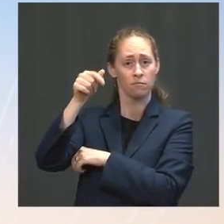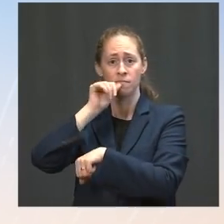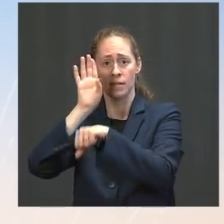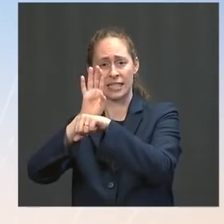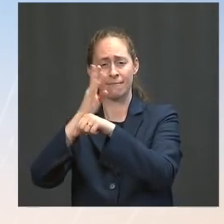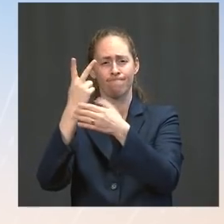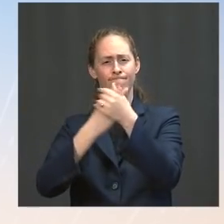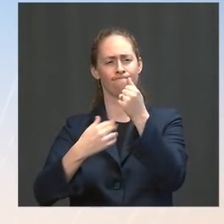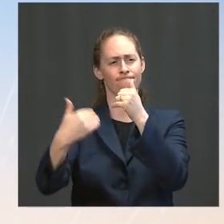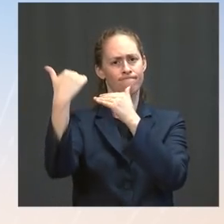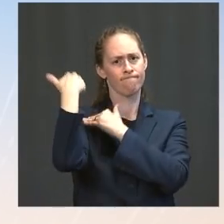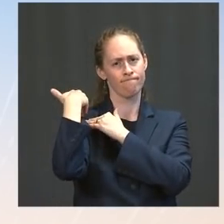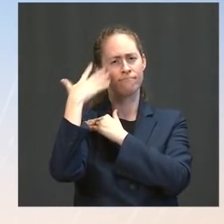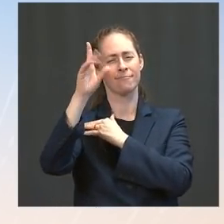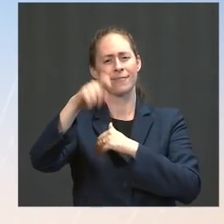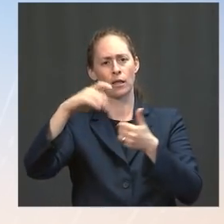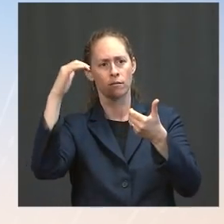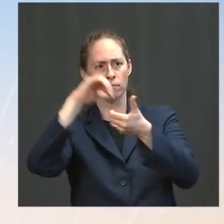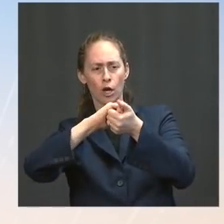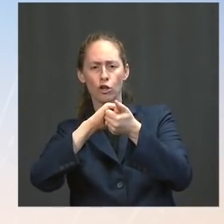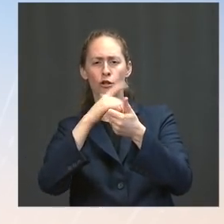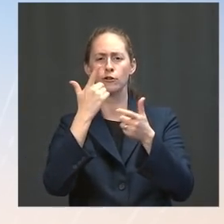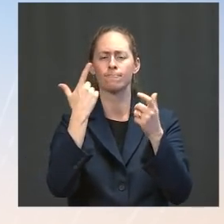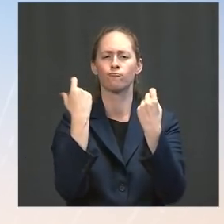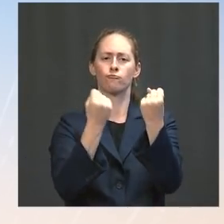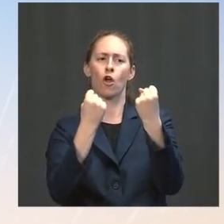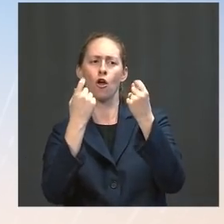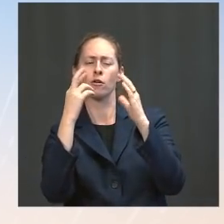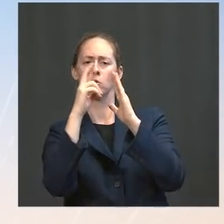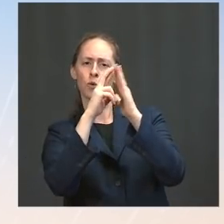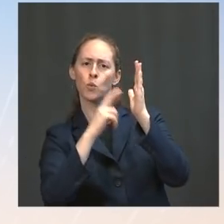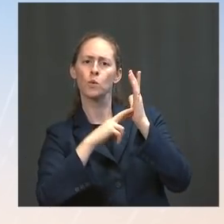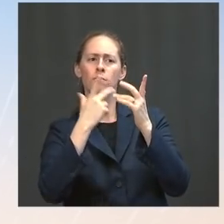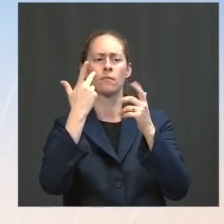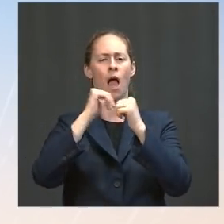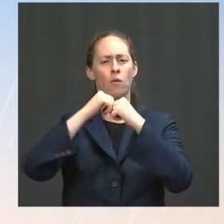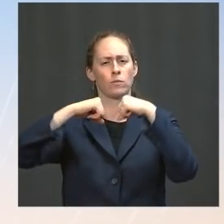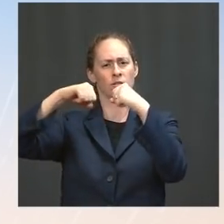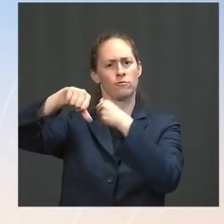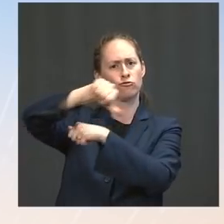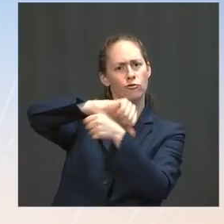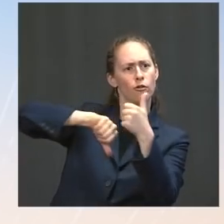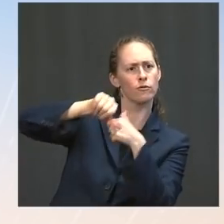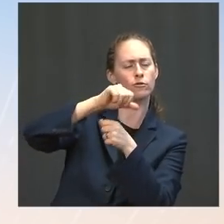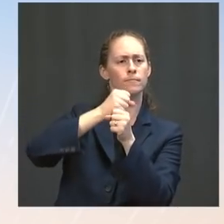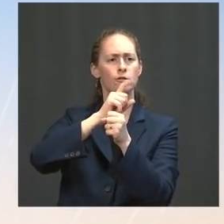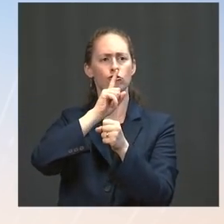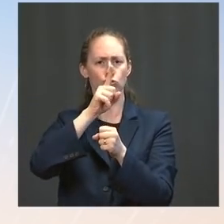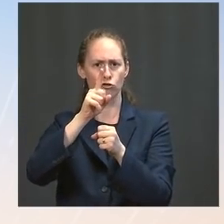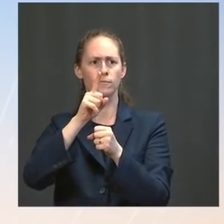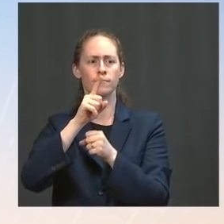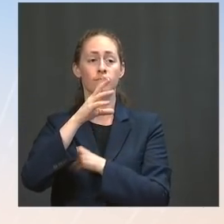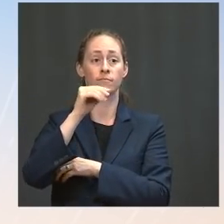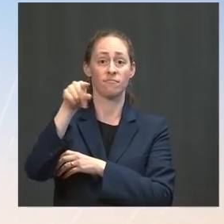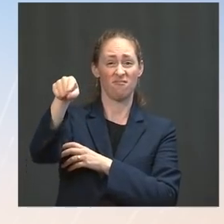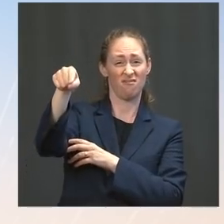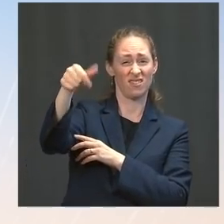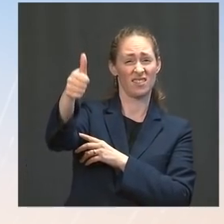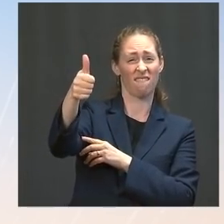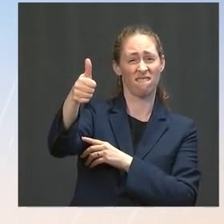years of residency. It takes time to get the kind of proof that the FBI and some of these agencies Sure. like to use.